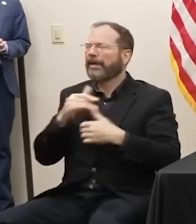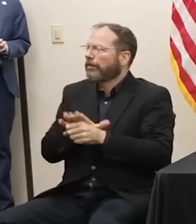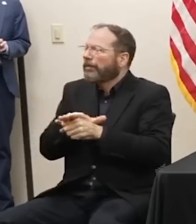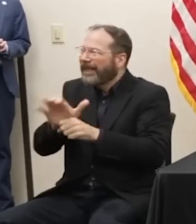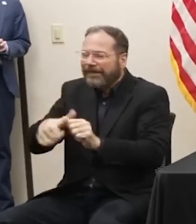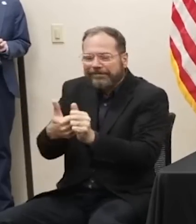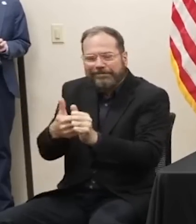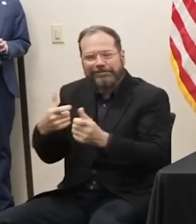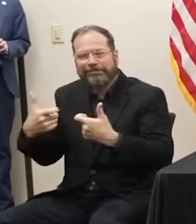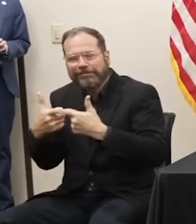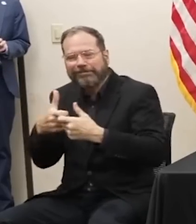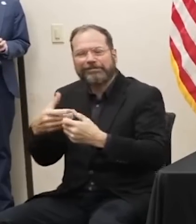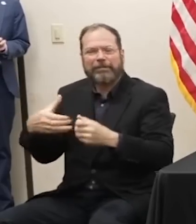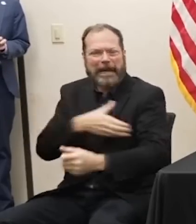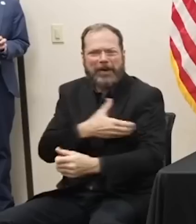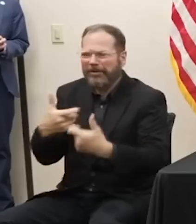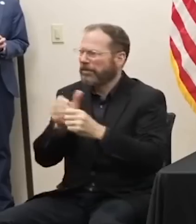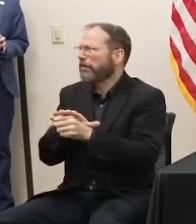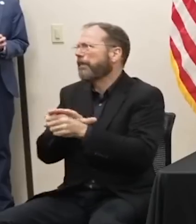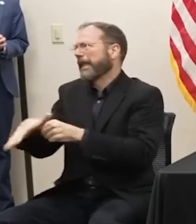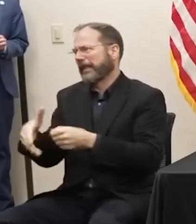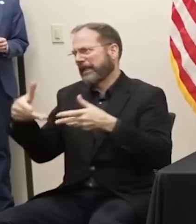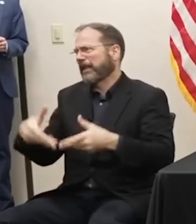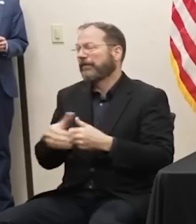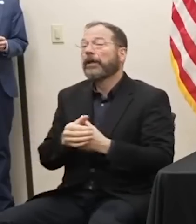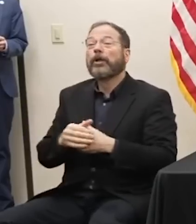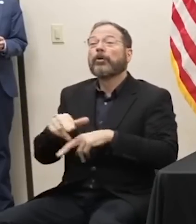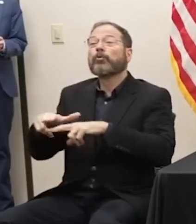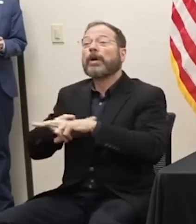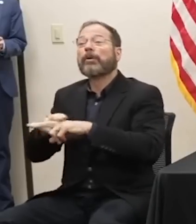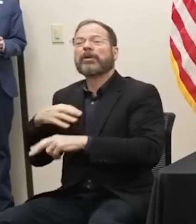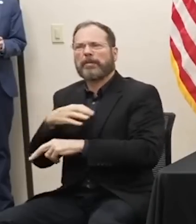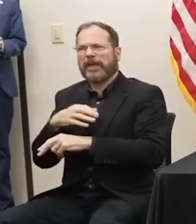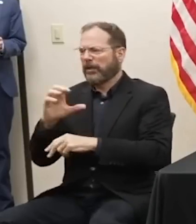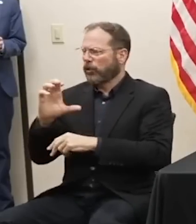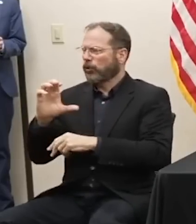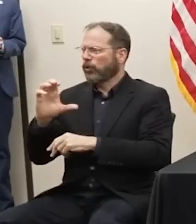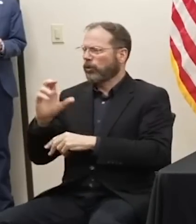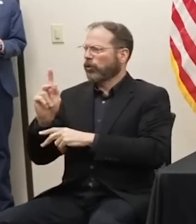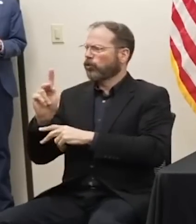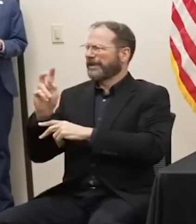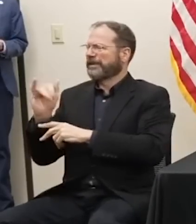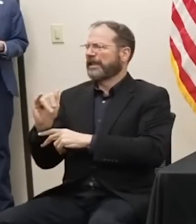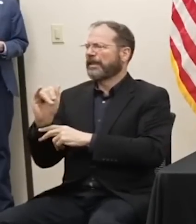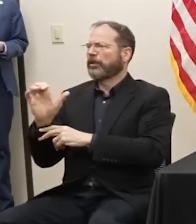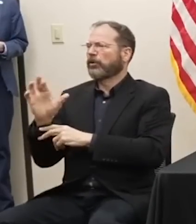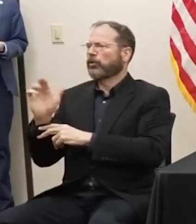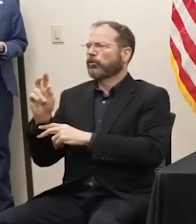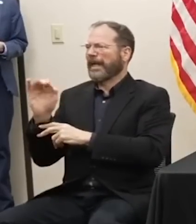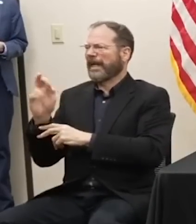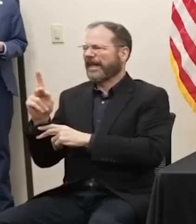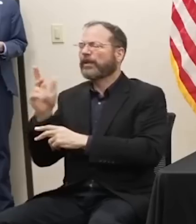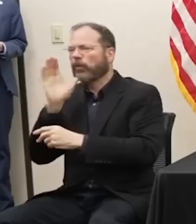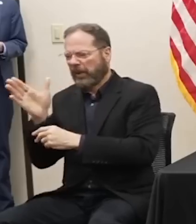plenty of power. The Railroad Commission, you'll hear from Commissioner Christy Craddock about that here